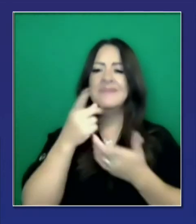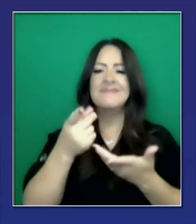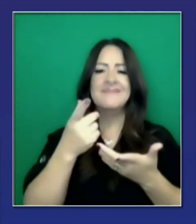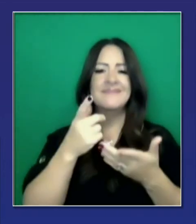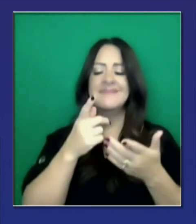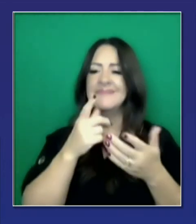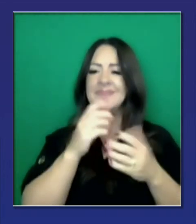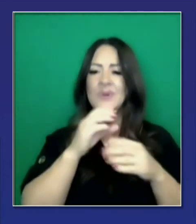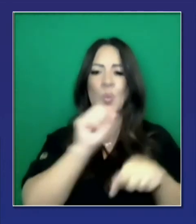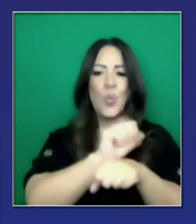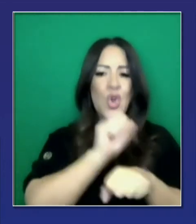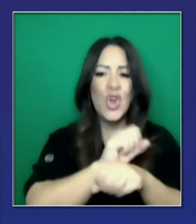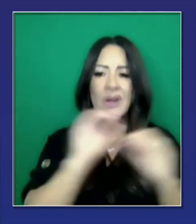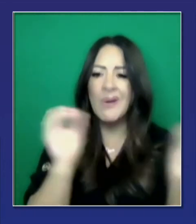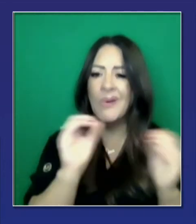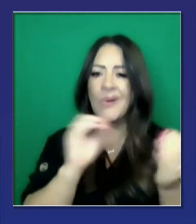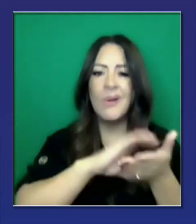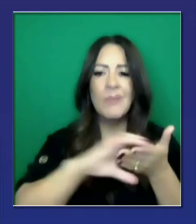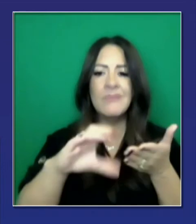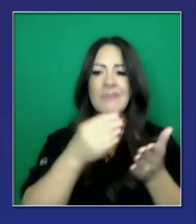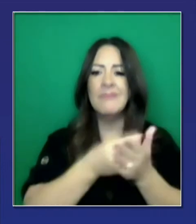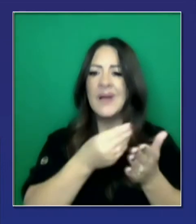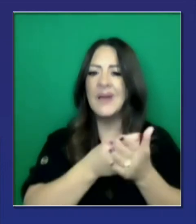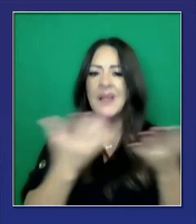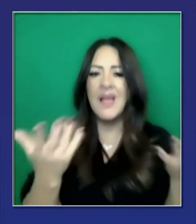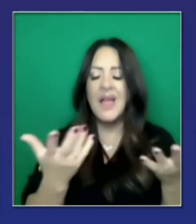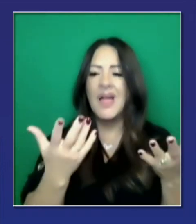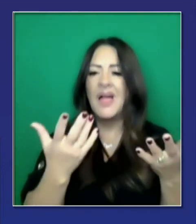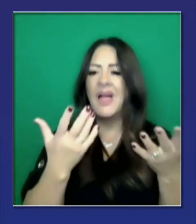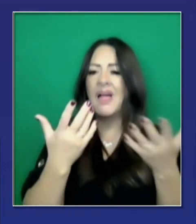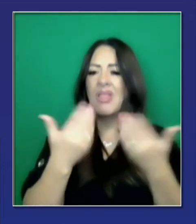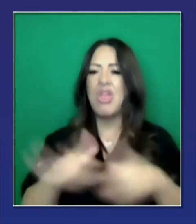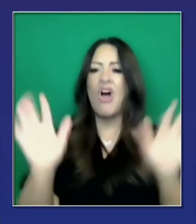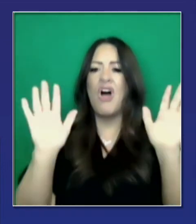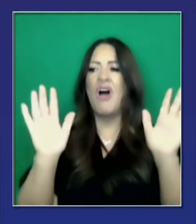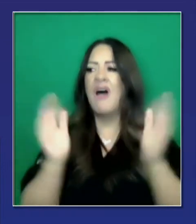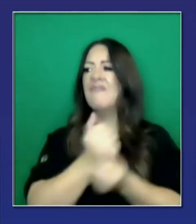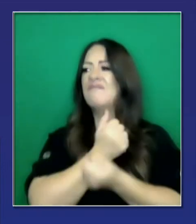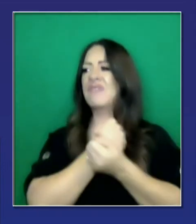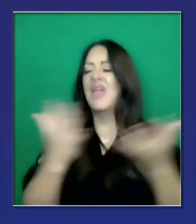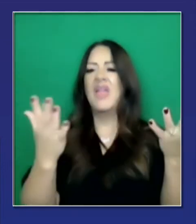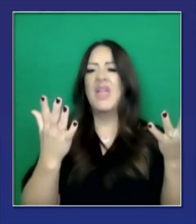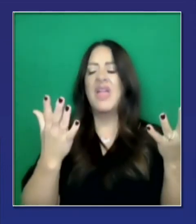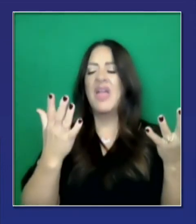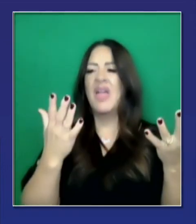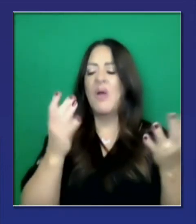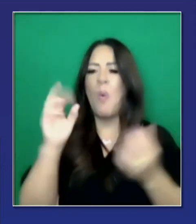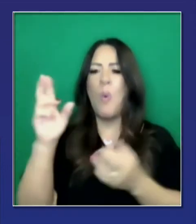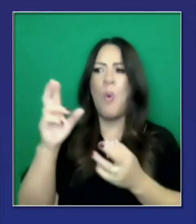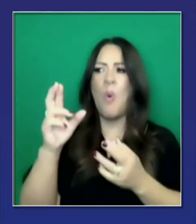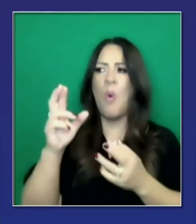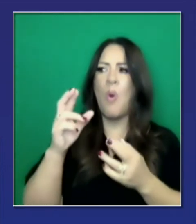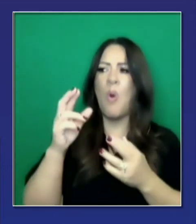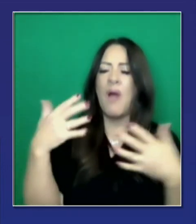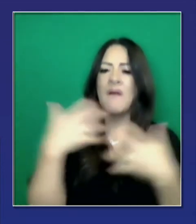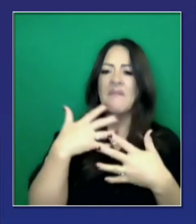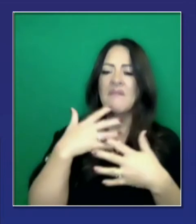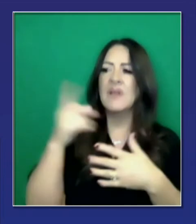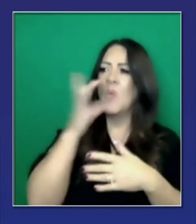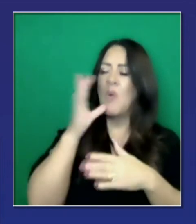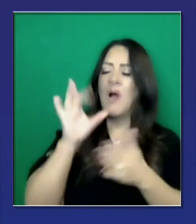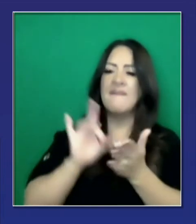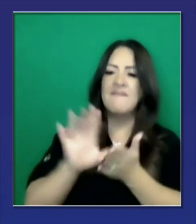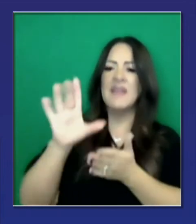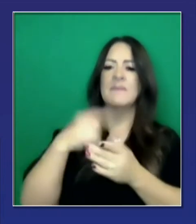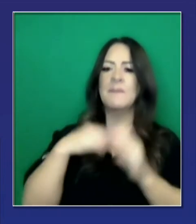from losing everything. And despite our efforts on eviction moratorium, forbearance, and